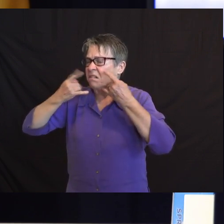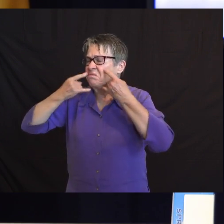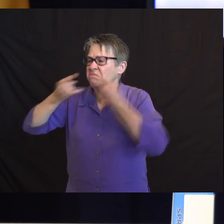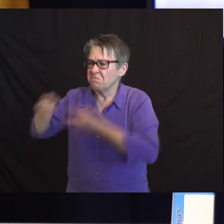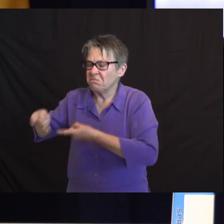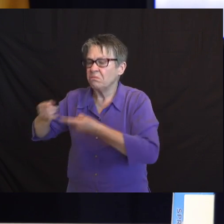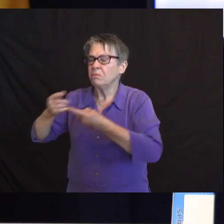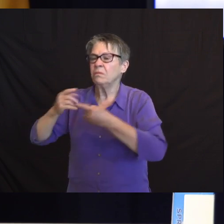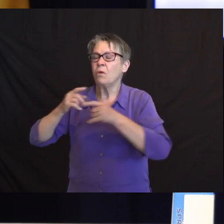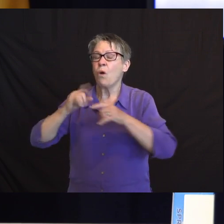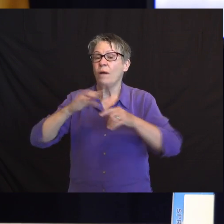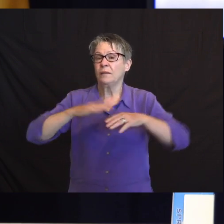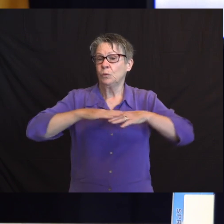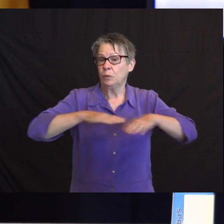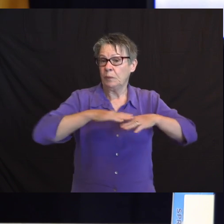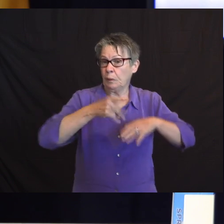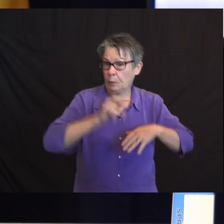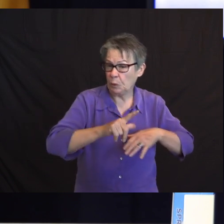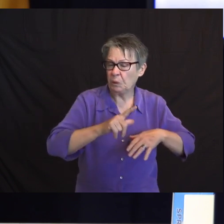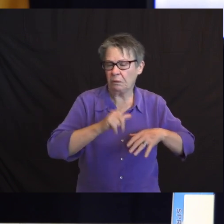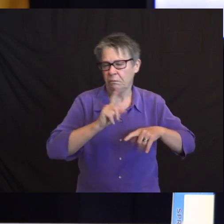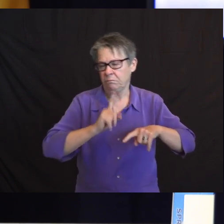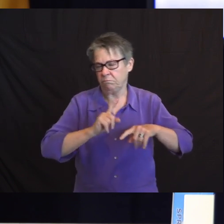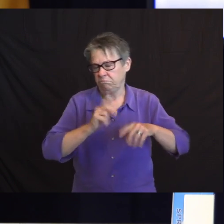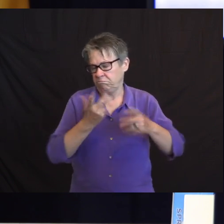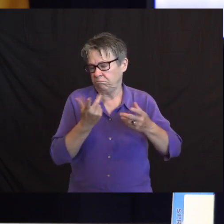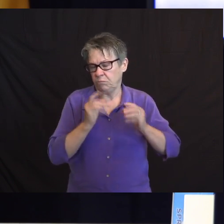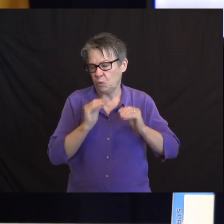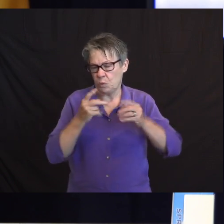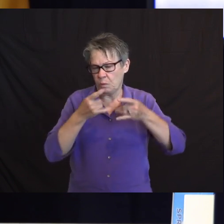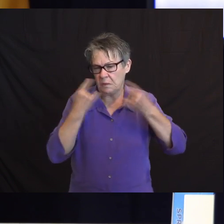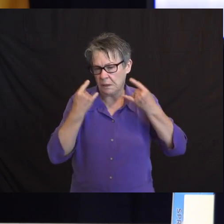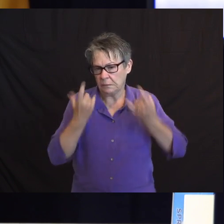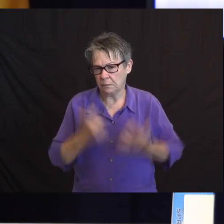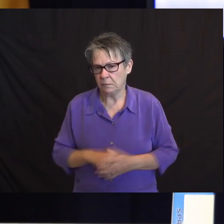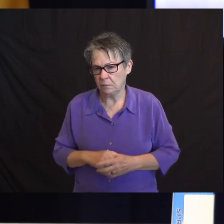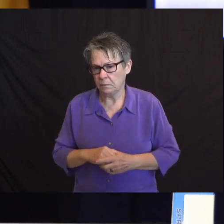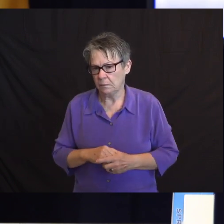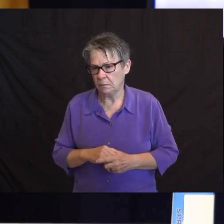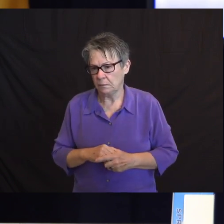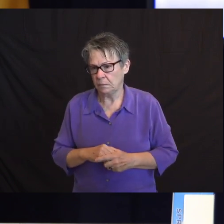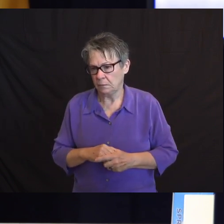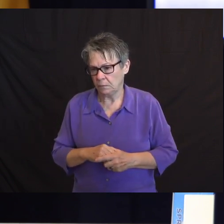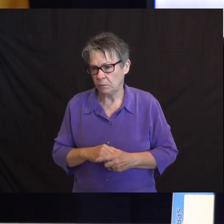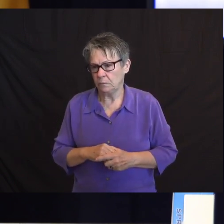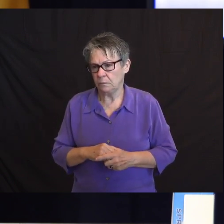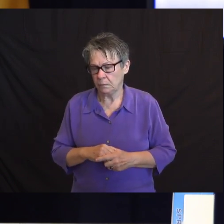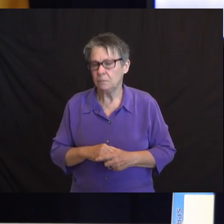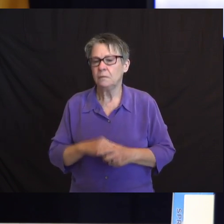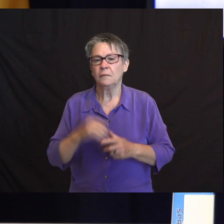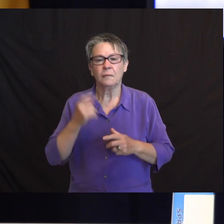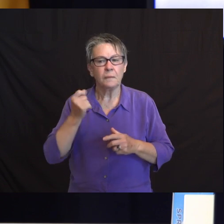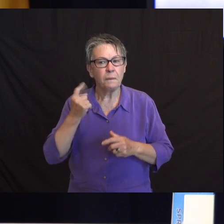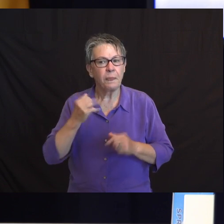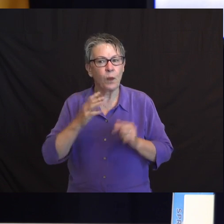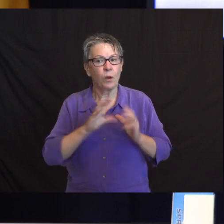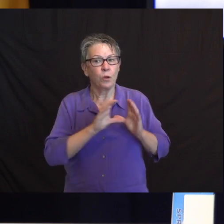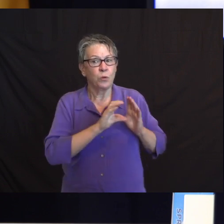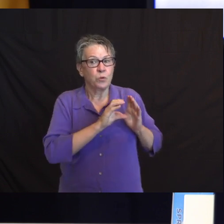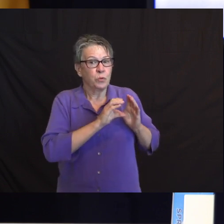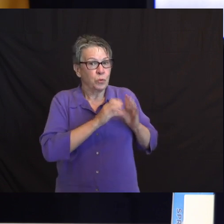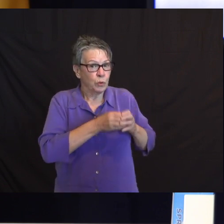social distancing of 6 feet between assigned groups cannot be maintained, unless the individual falls under one